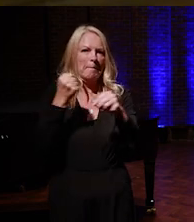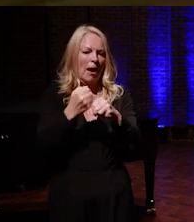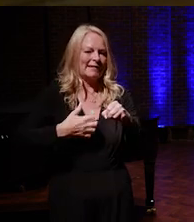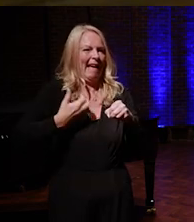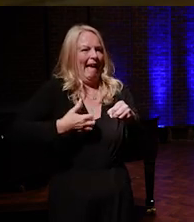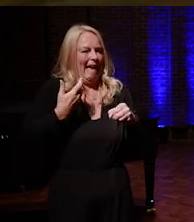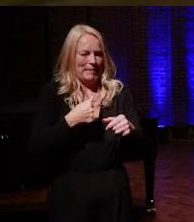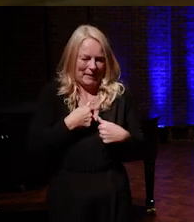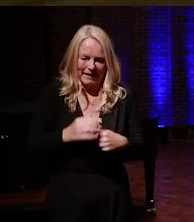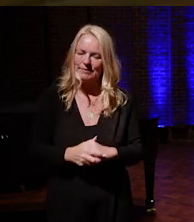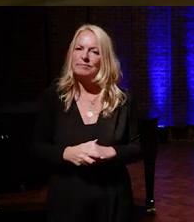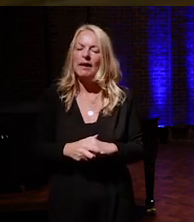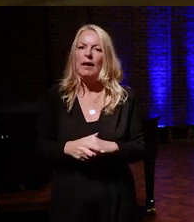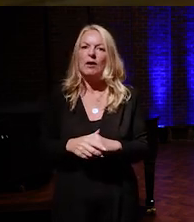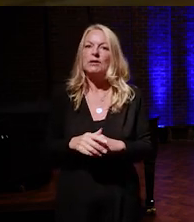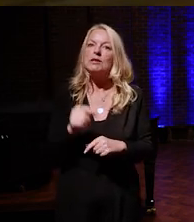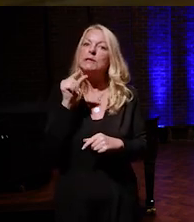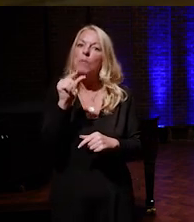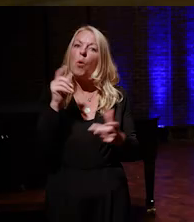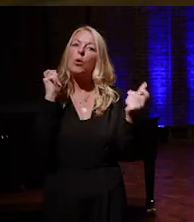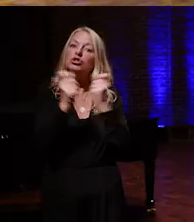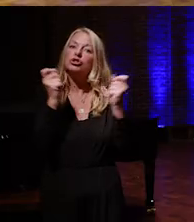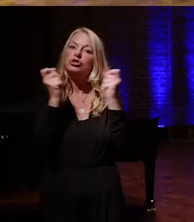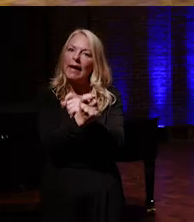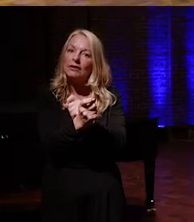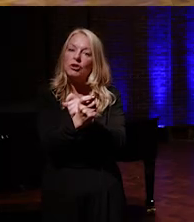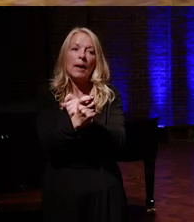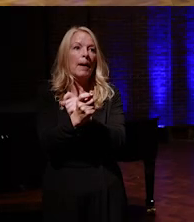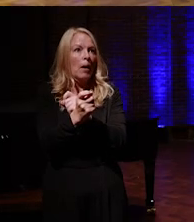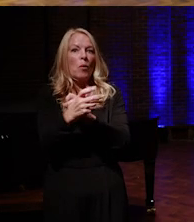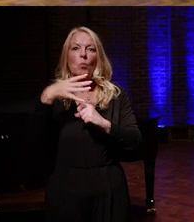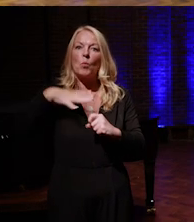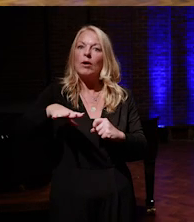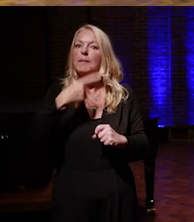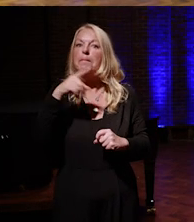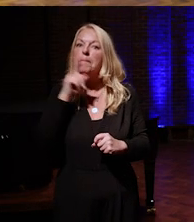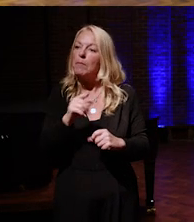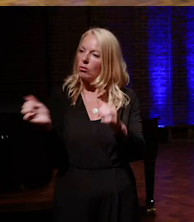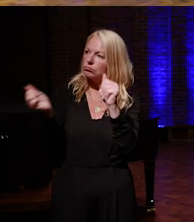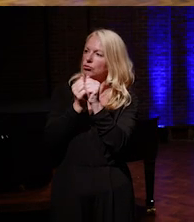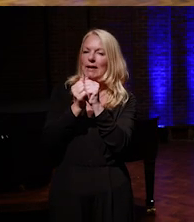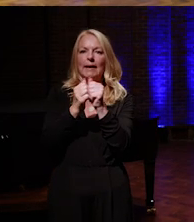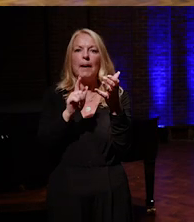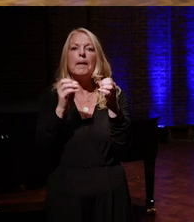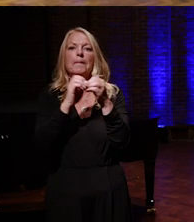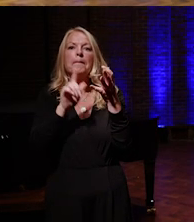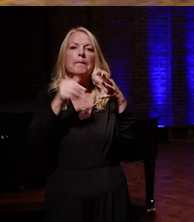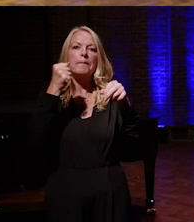I think that maybe I can make some small change to this if I can just take enough people bug hunting. Not to beat around the bush.